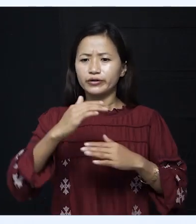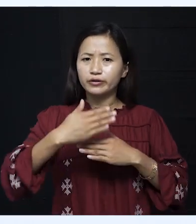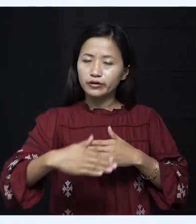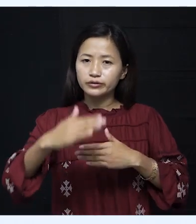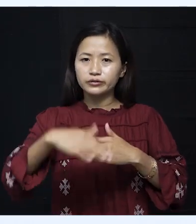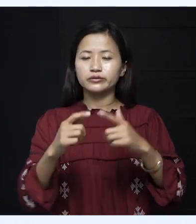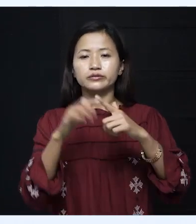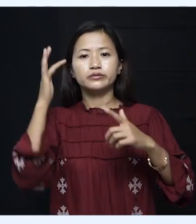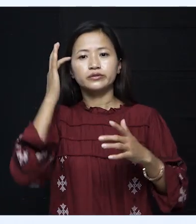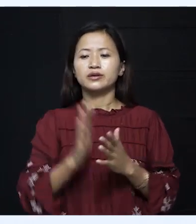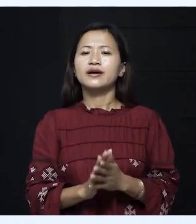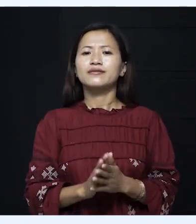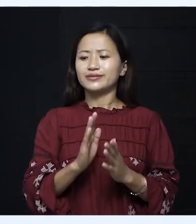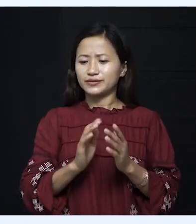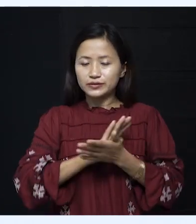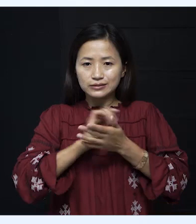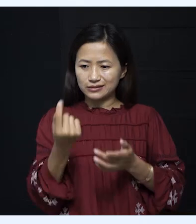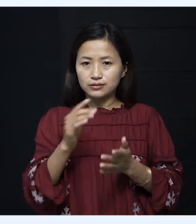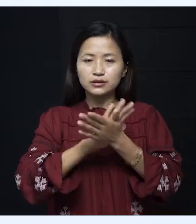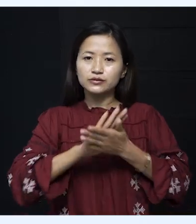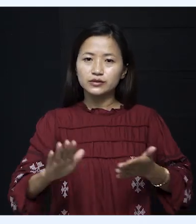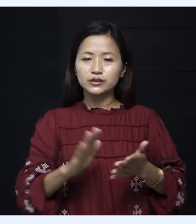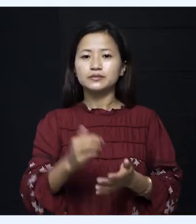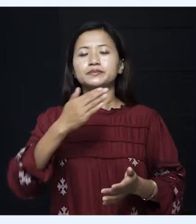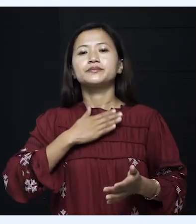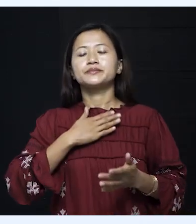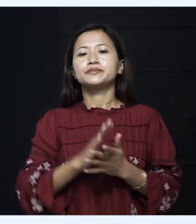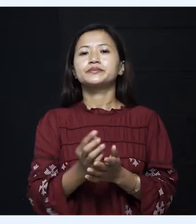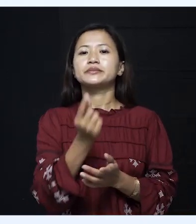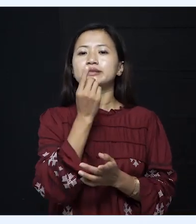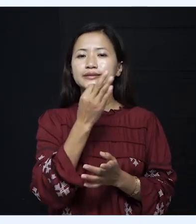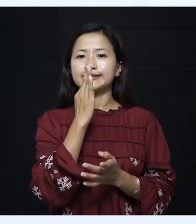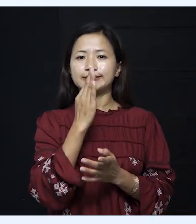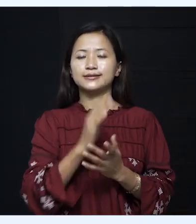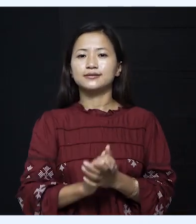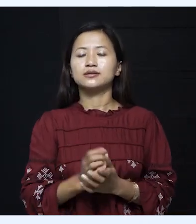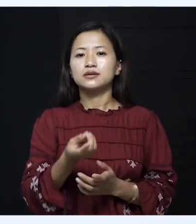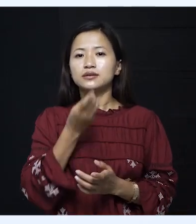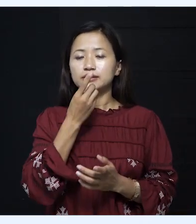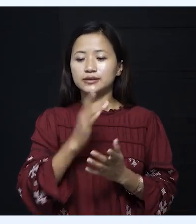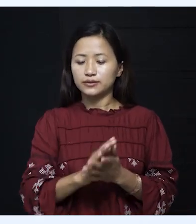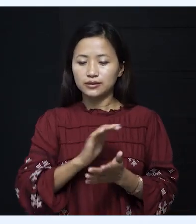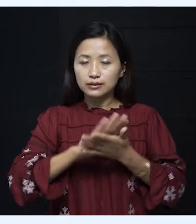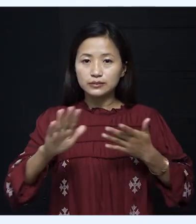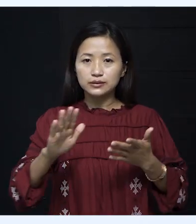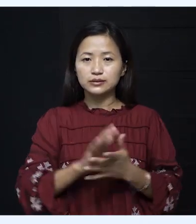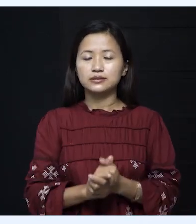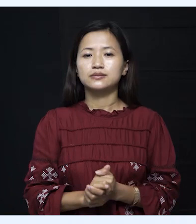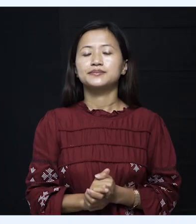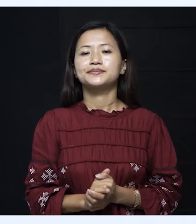just finished my dinner. So see, something that happened somewhere at a point of time in the past, no doubt, but